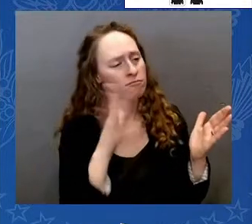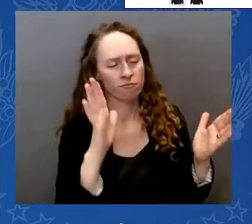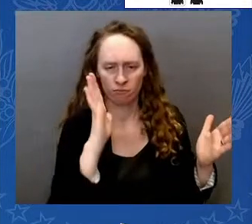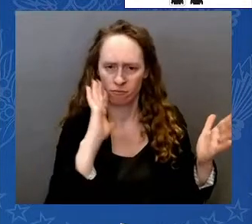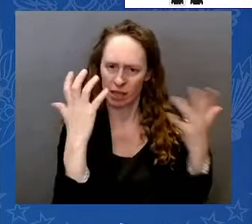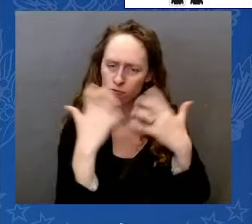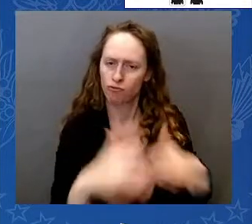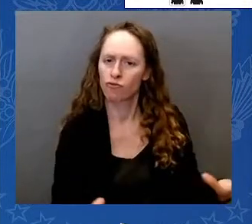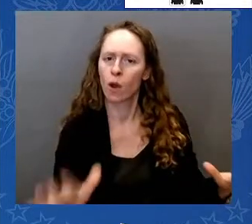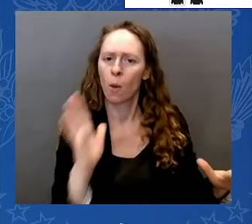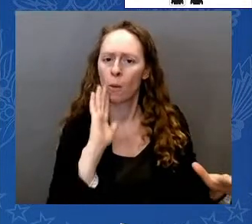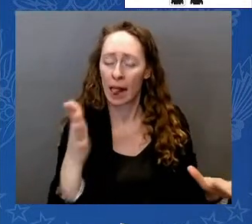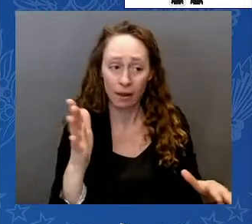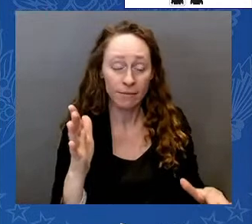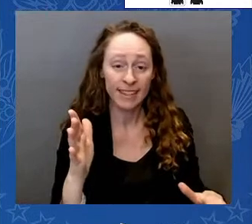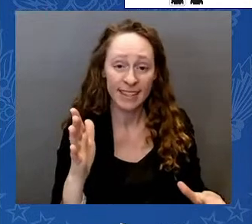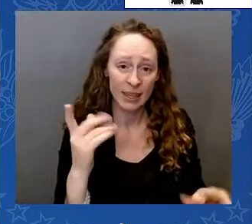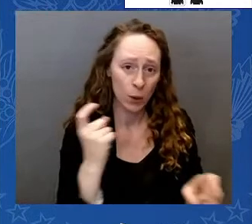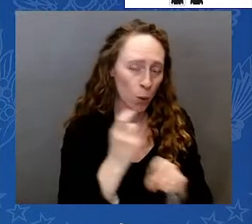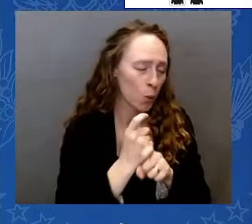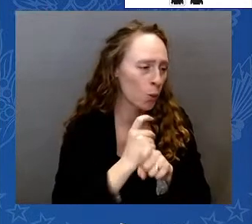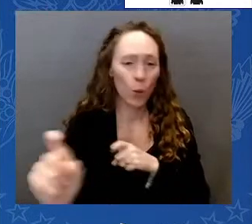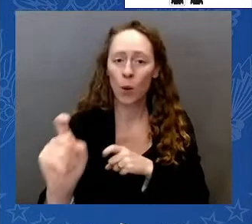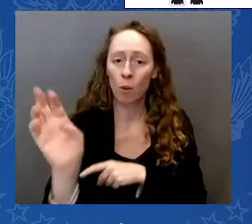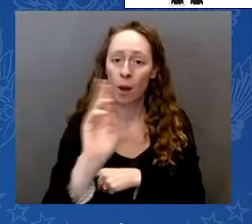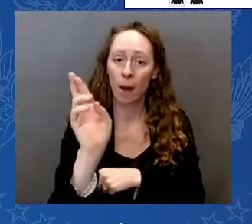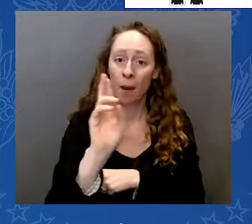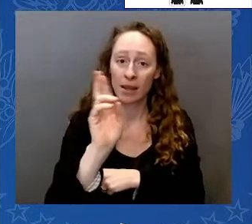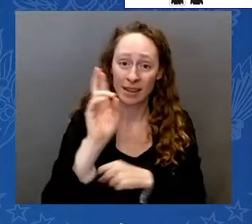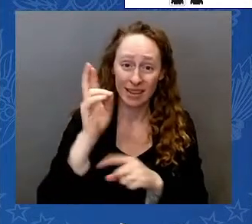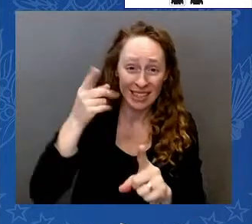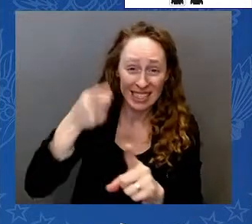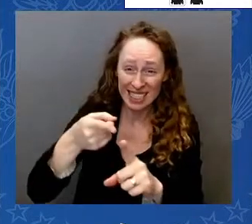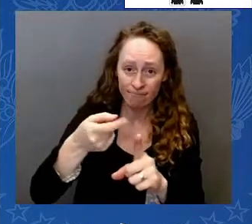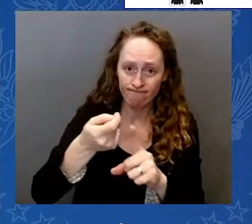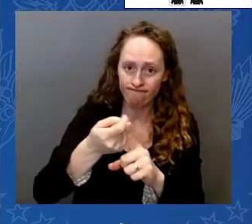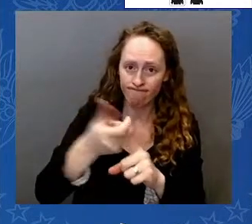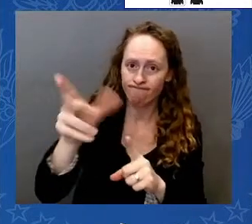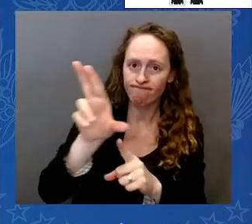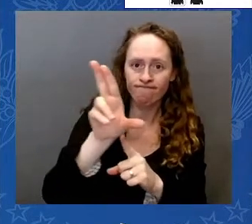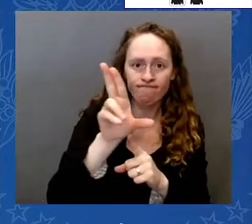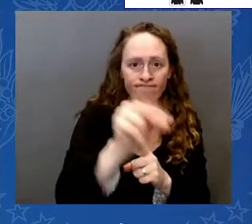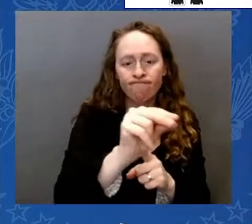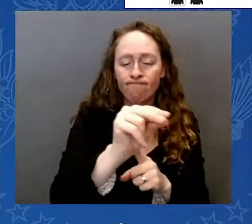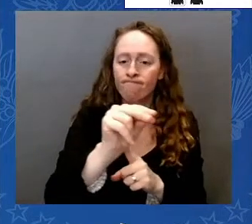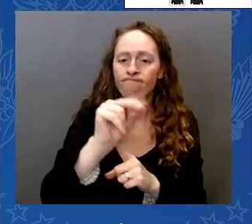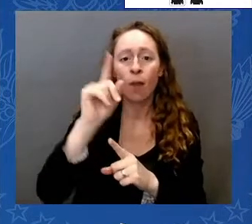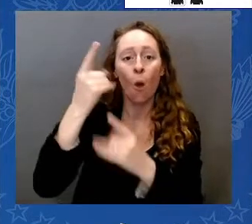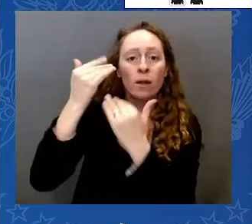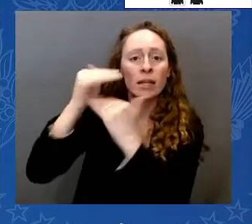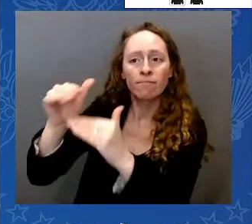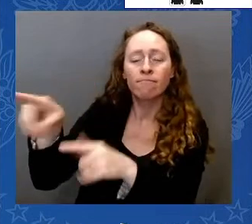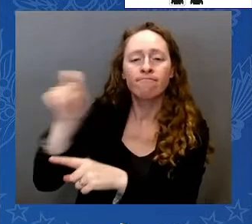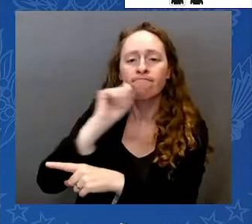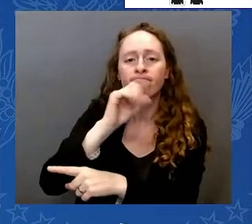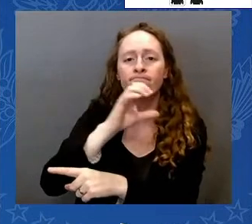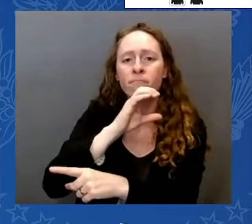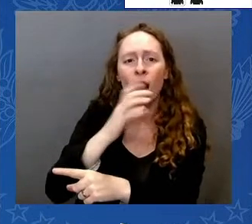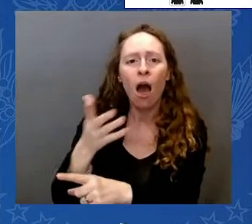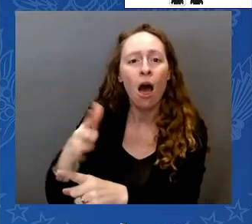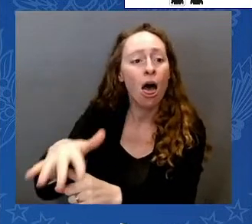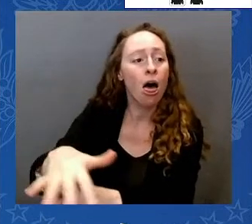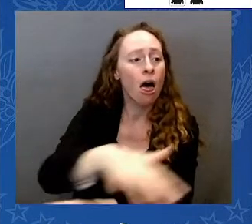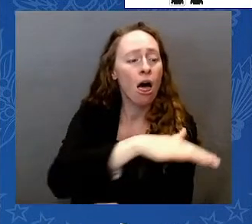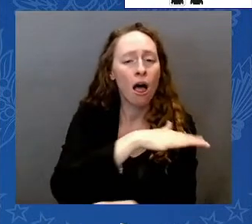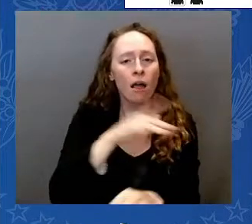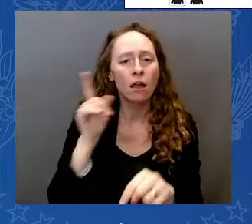seniors. You know, we've locked in savings and health care premiums for 1 million of the people on the Affordable